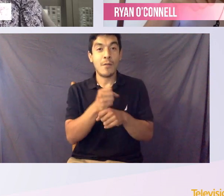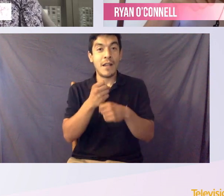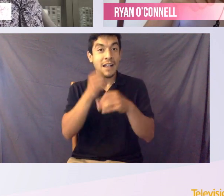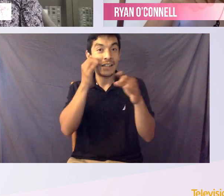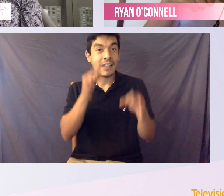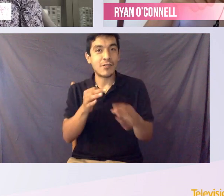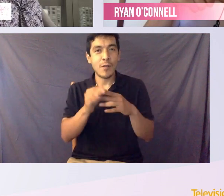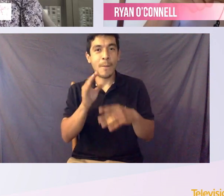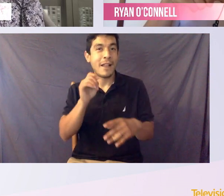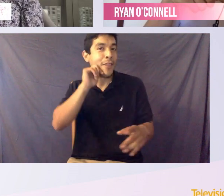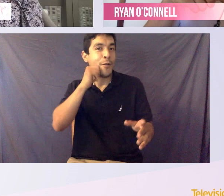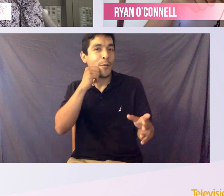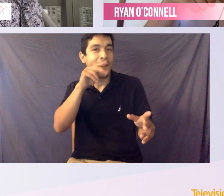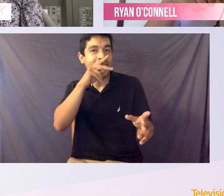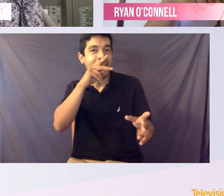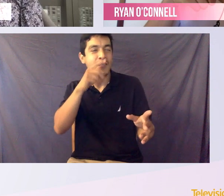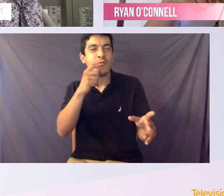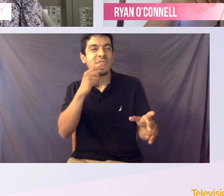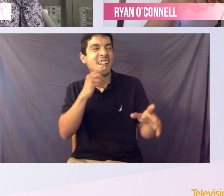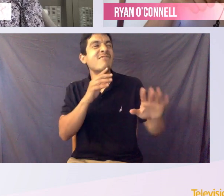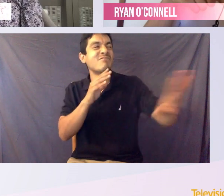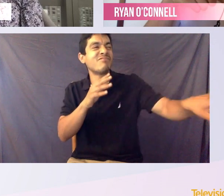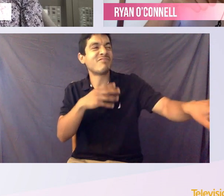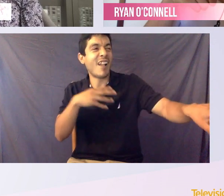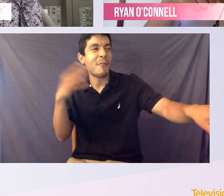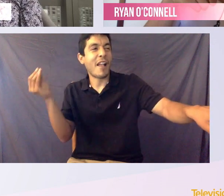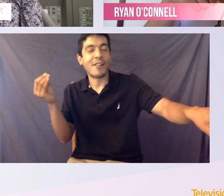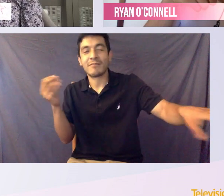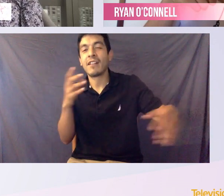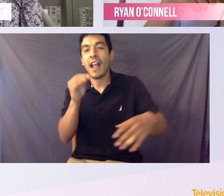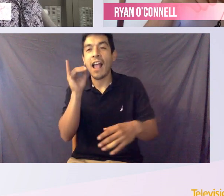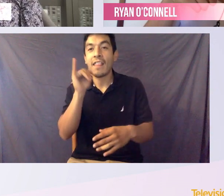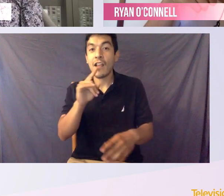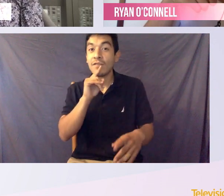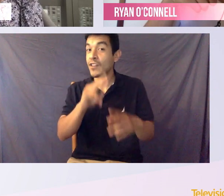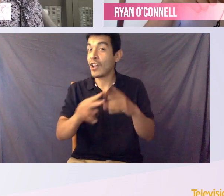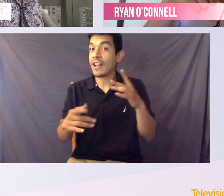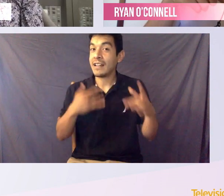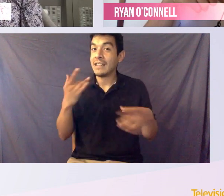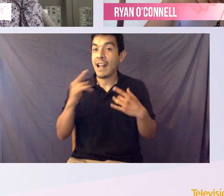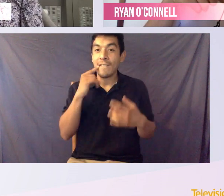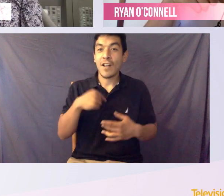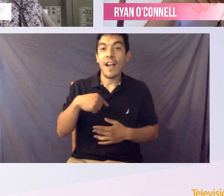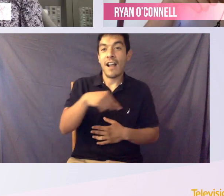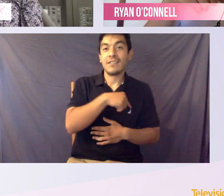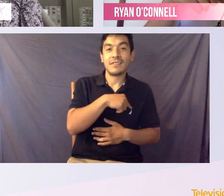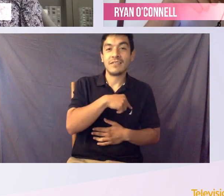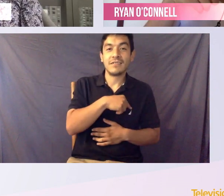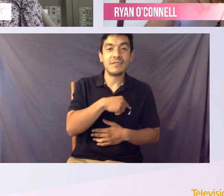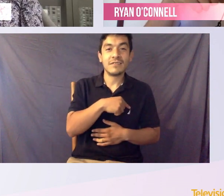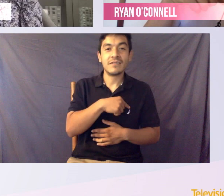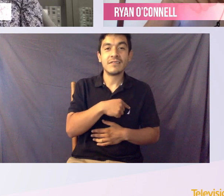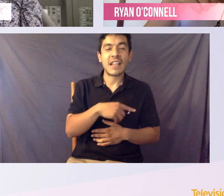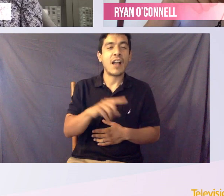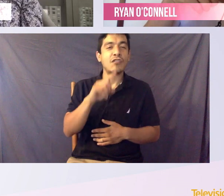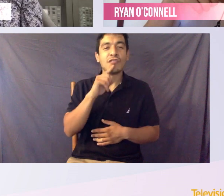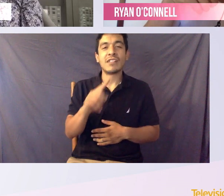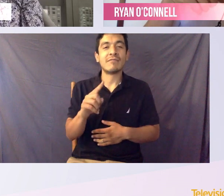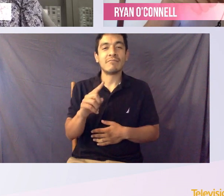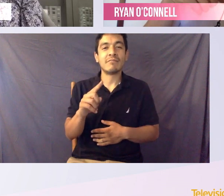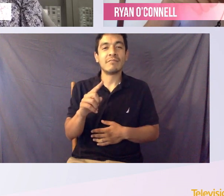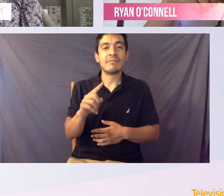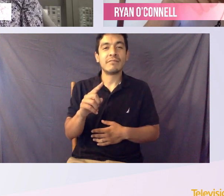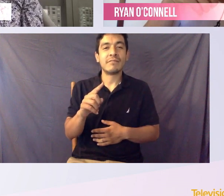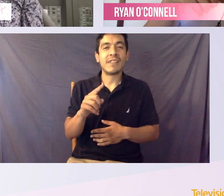cool kids who are like, I'm out. And so that's really exciting for us. You know, it's like, it's a complete